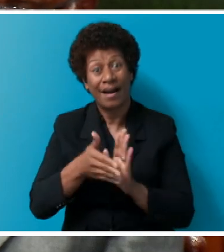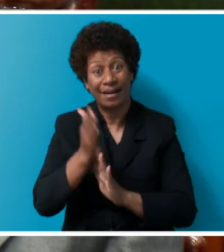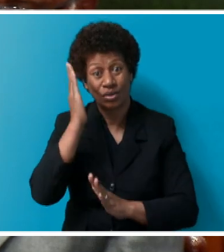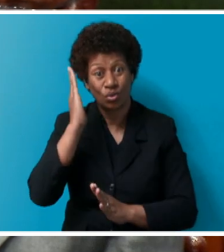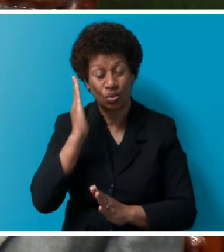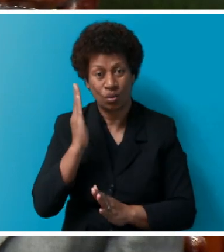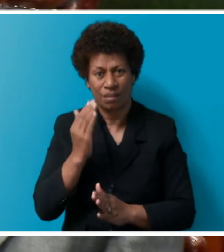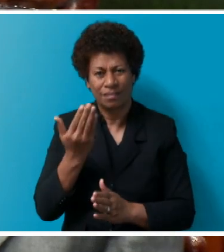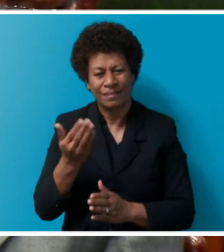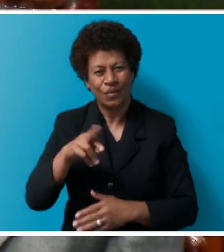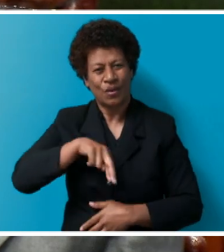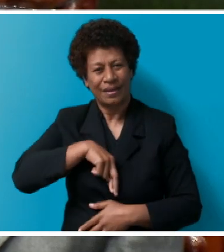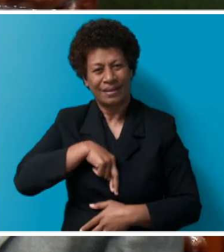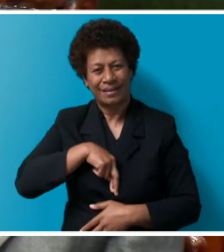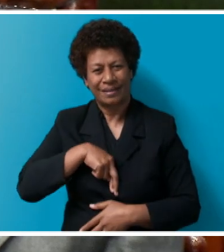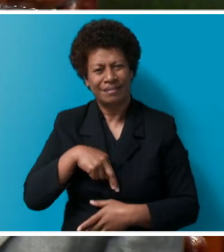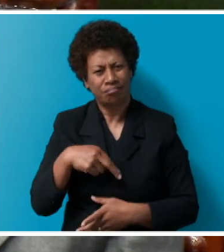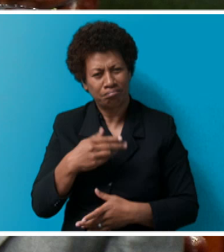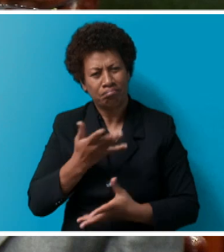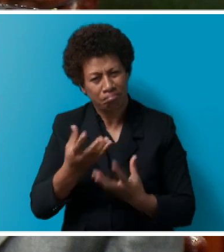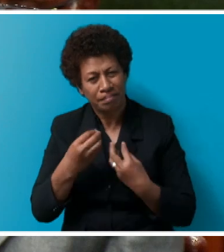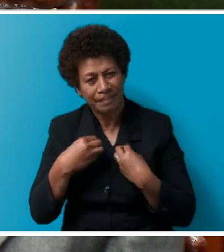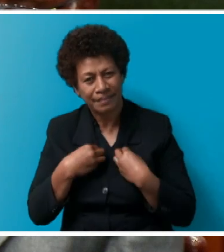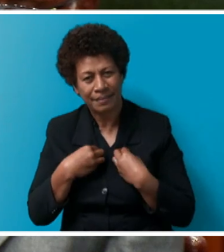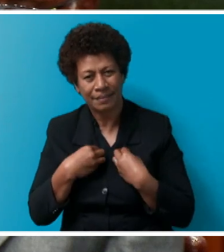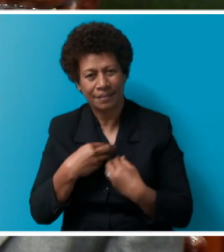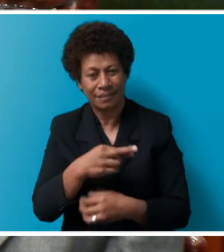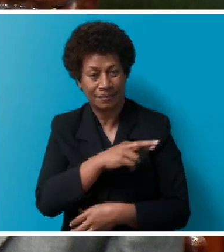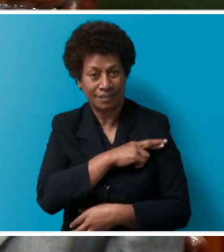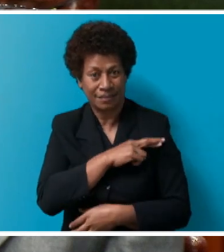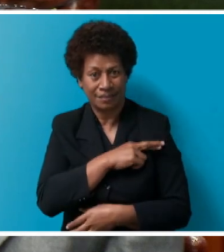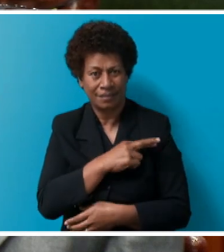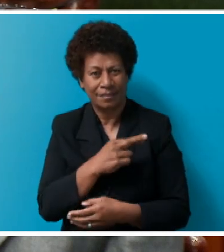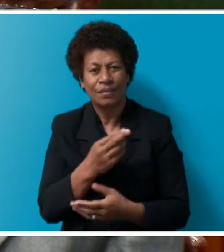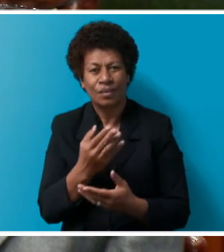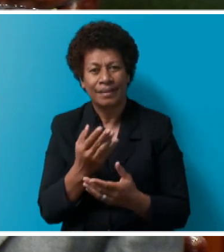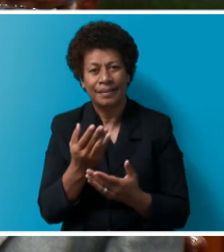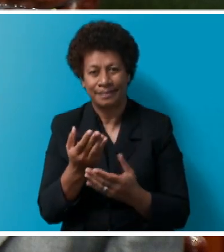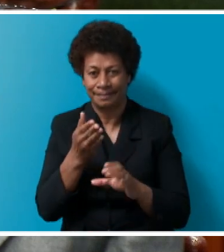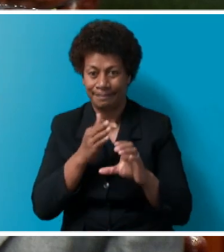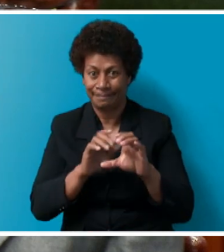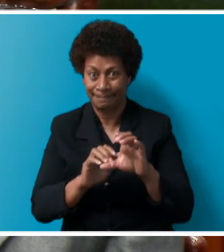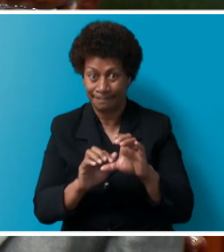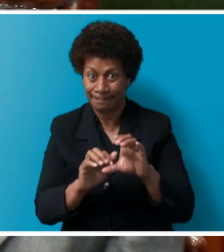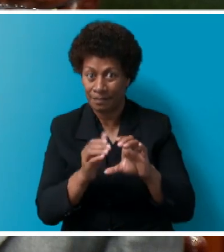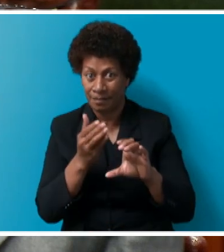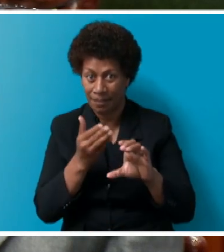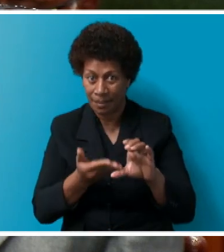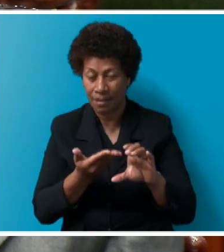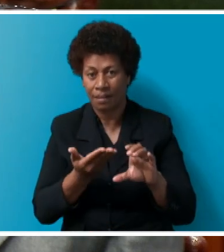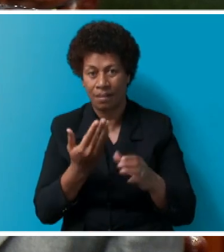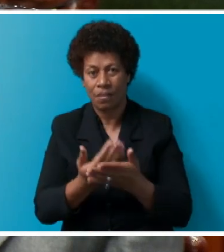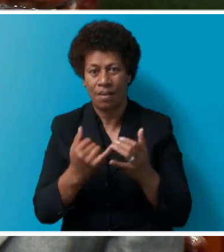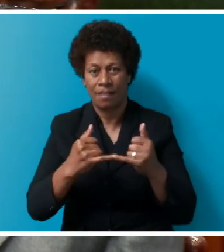religious tolerance and responsible conduct in the digital space, especially refraining from religious